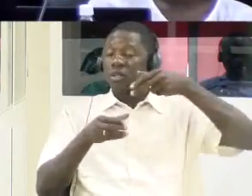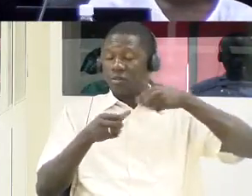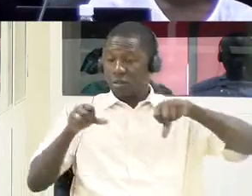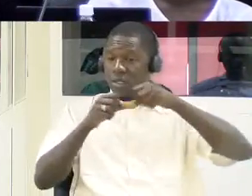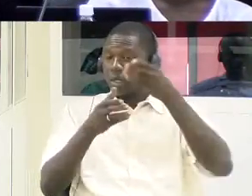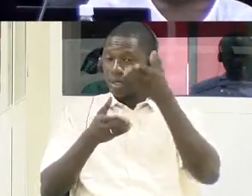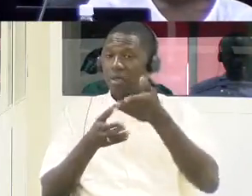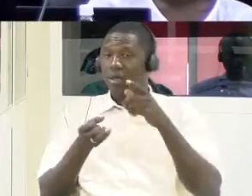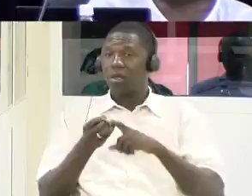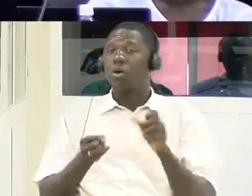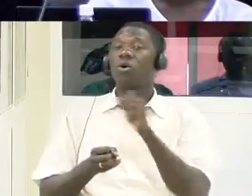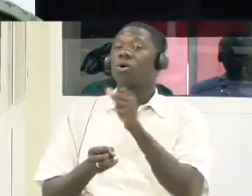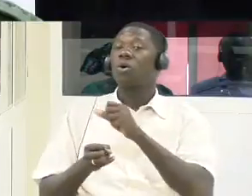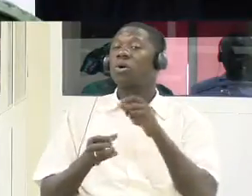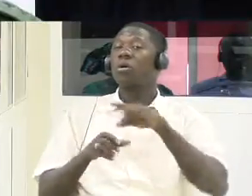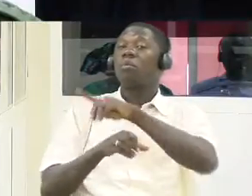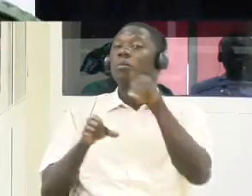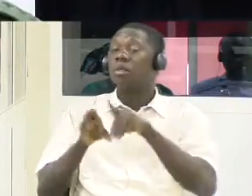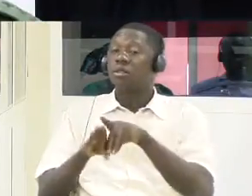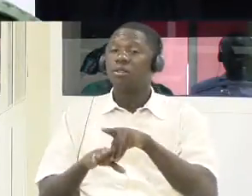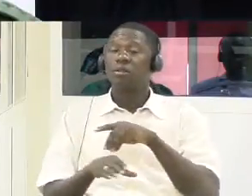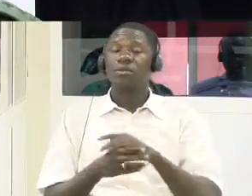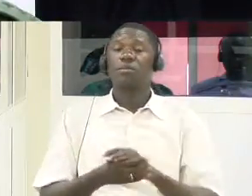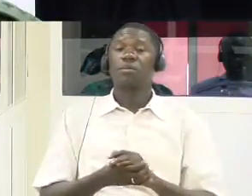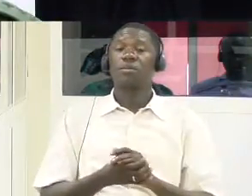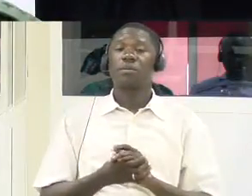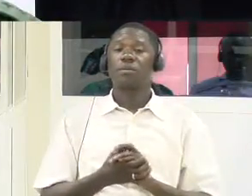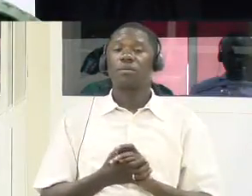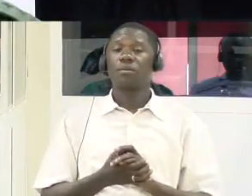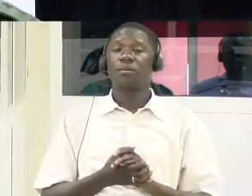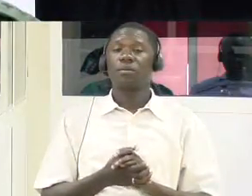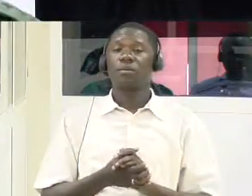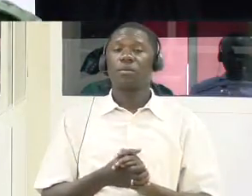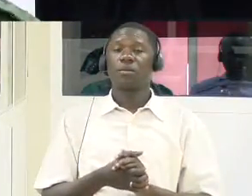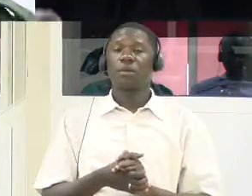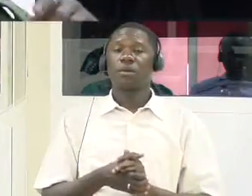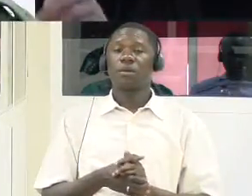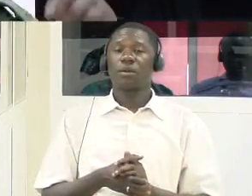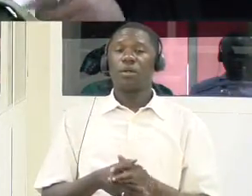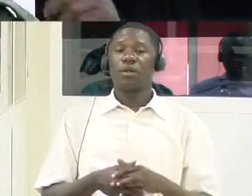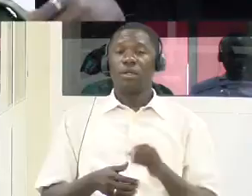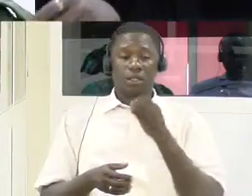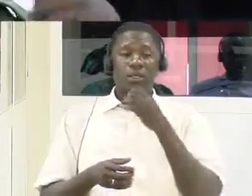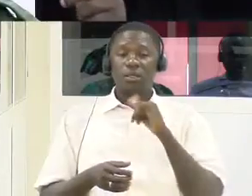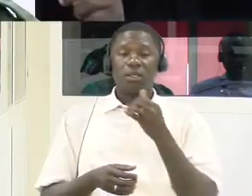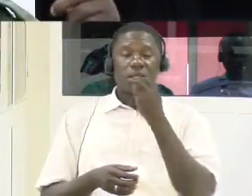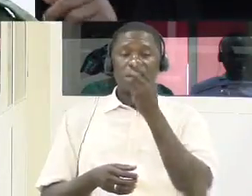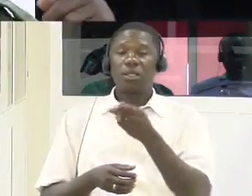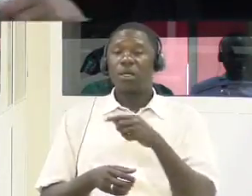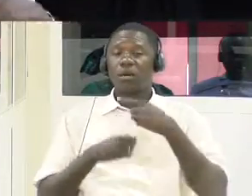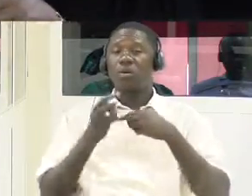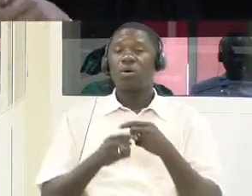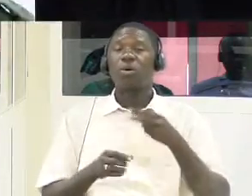well? He mentioned specifically the GNPC petrol stations. And later, information came